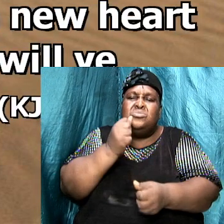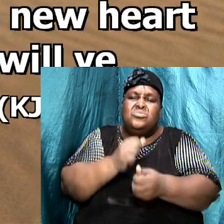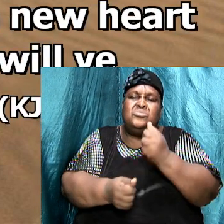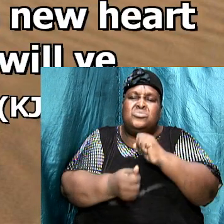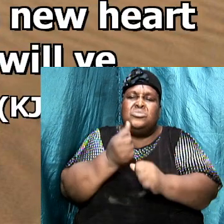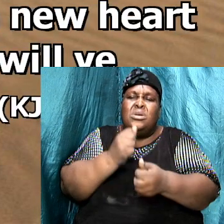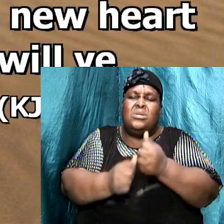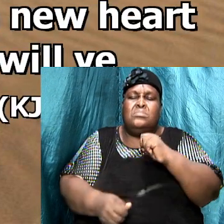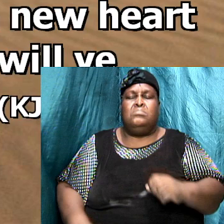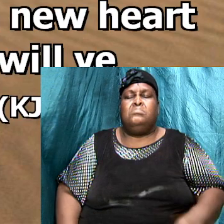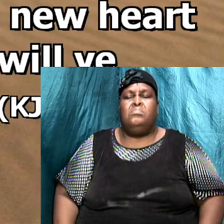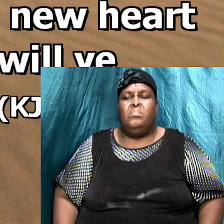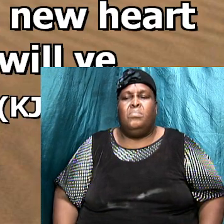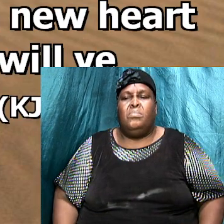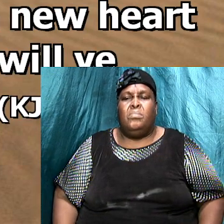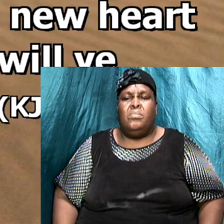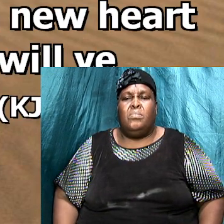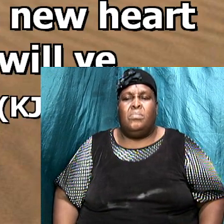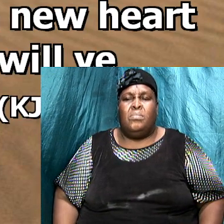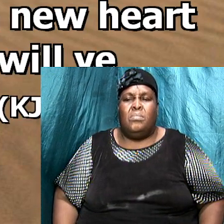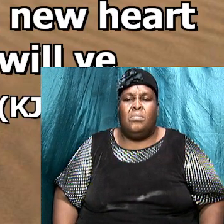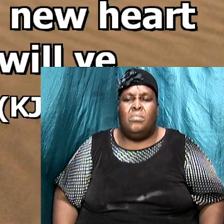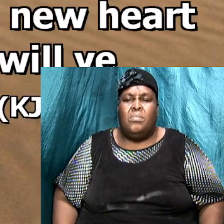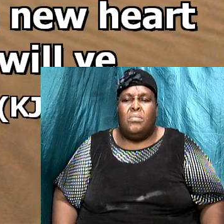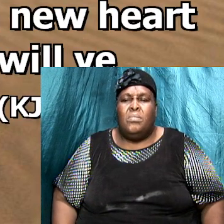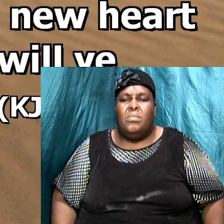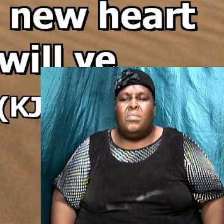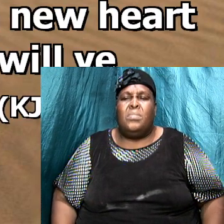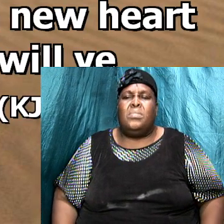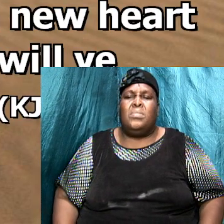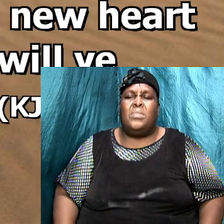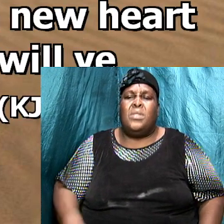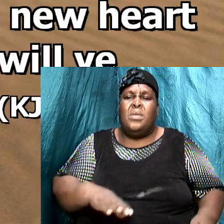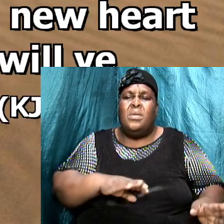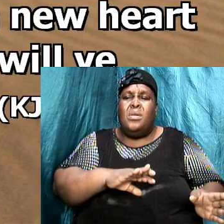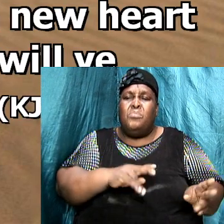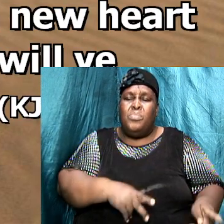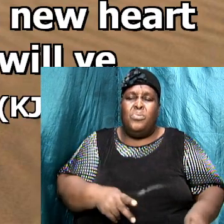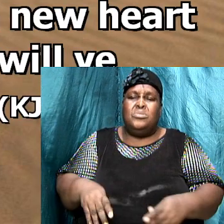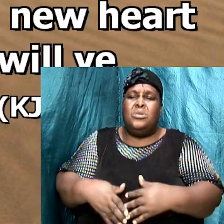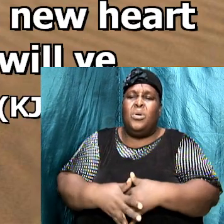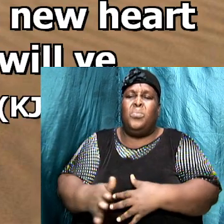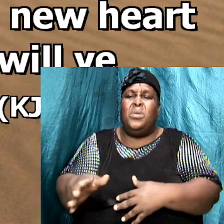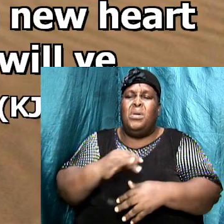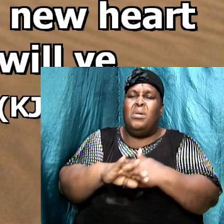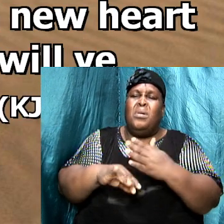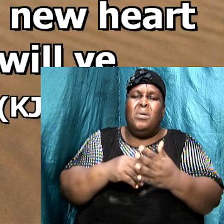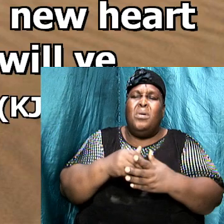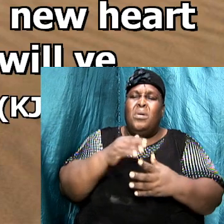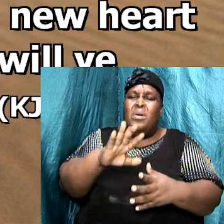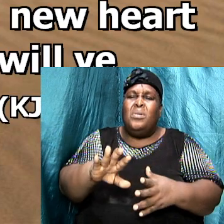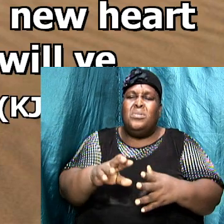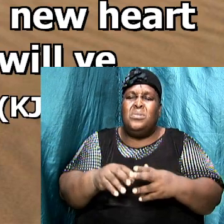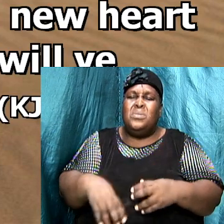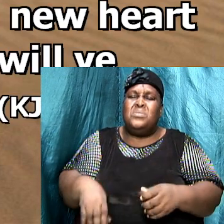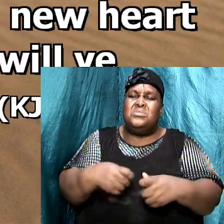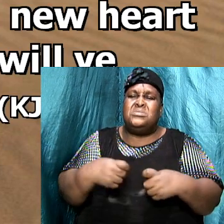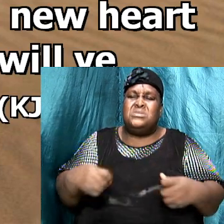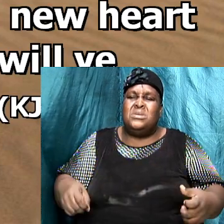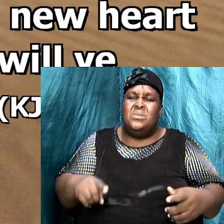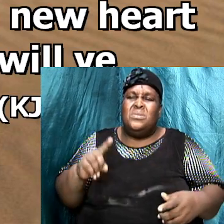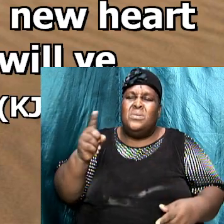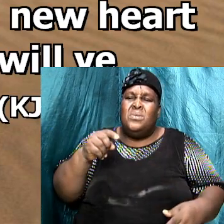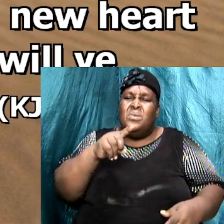yourselves, so that iniquity will not be your ruin. Cast away from you all your transgressions, whereby ye